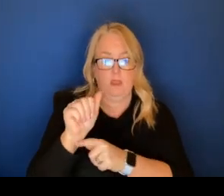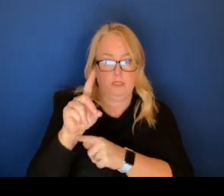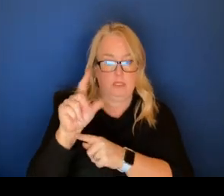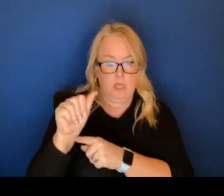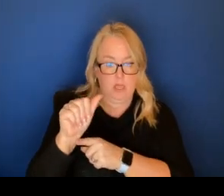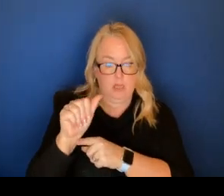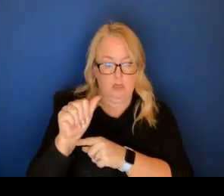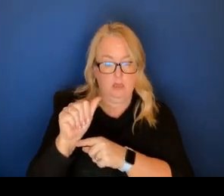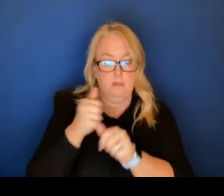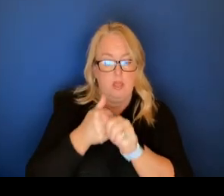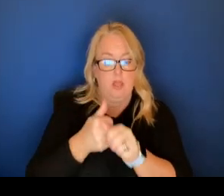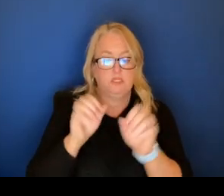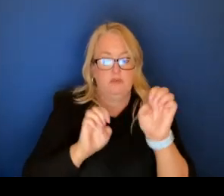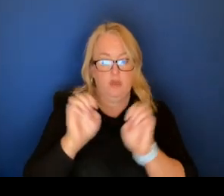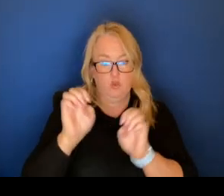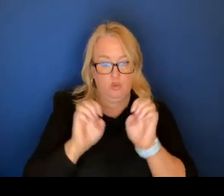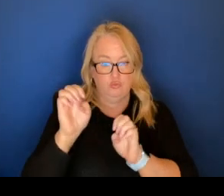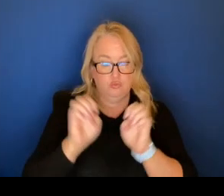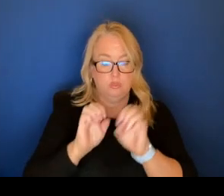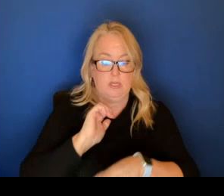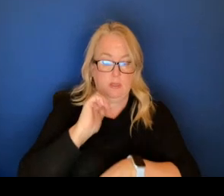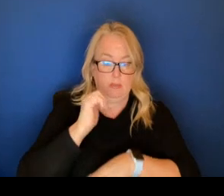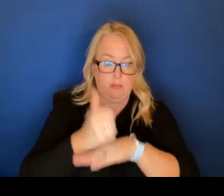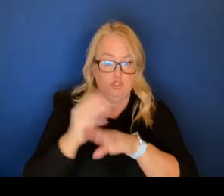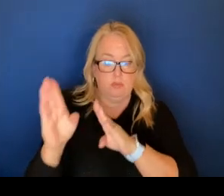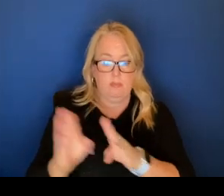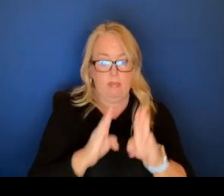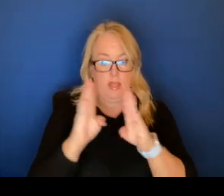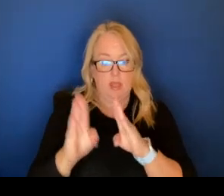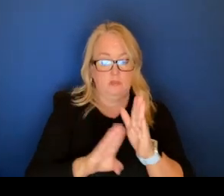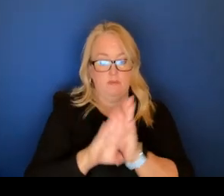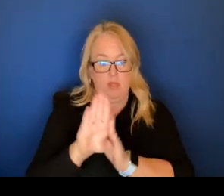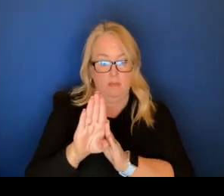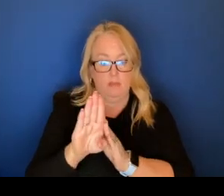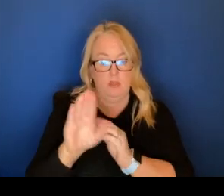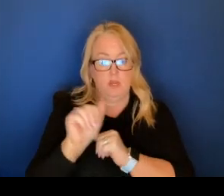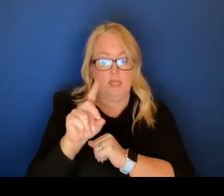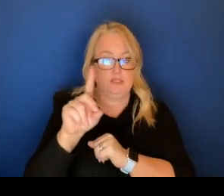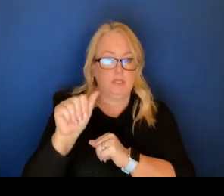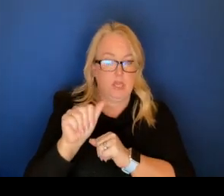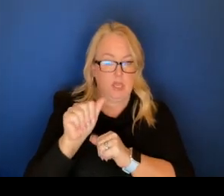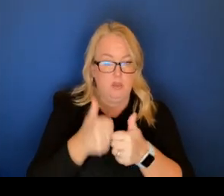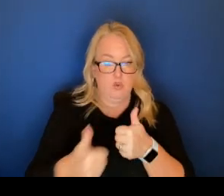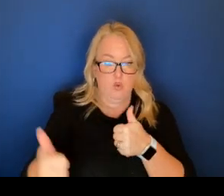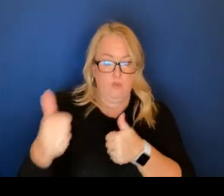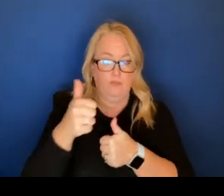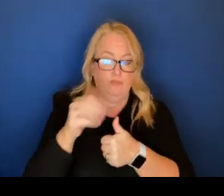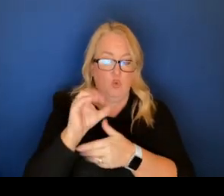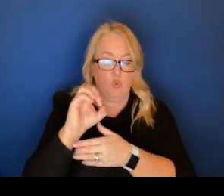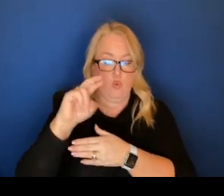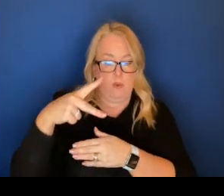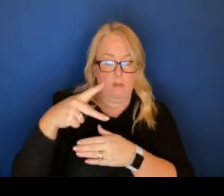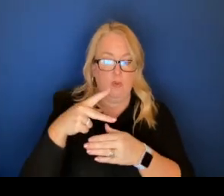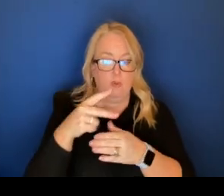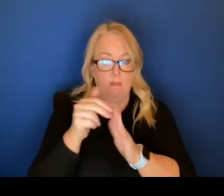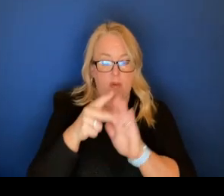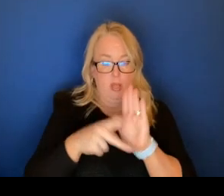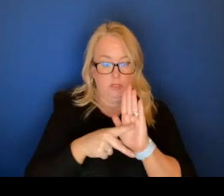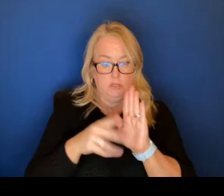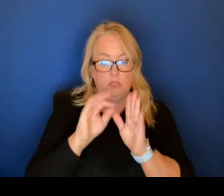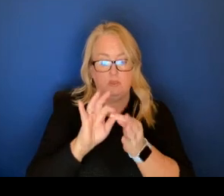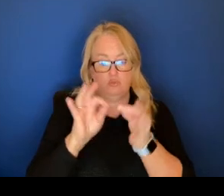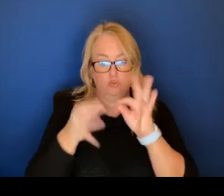evaluation, implementation plan development, ADA corporate policy guidance and